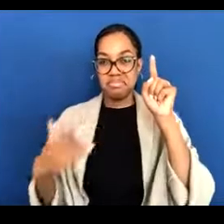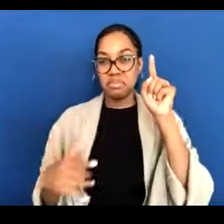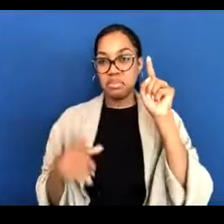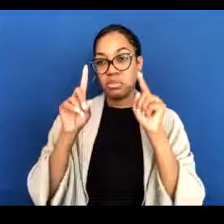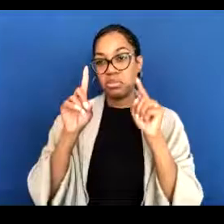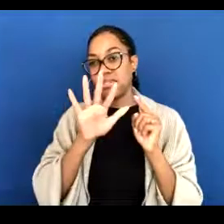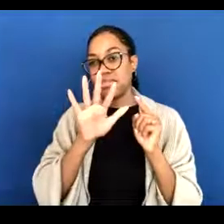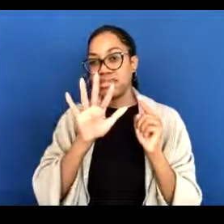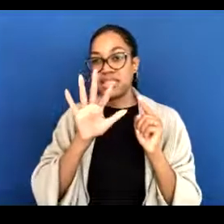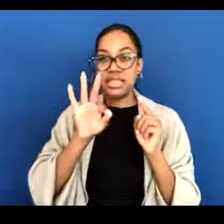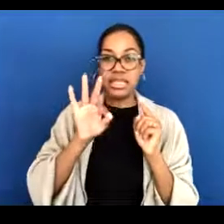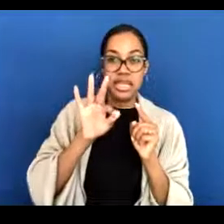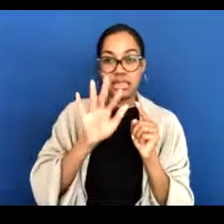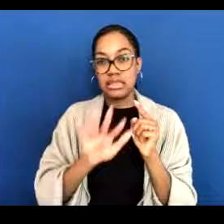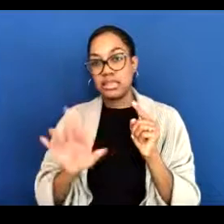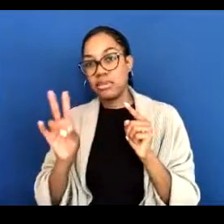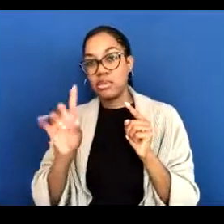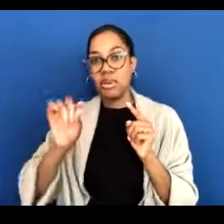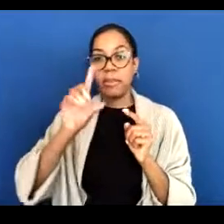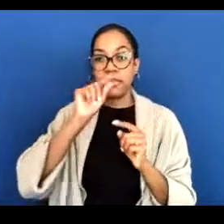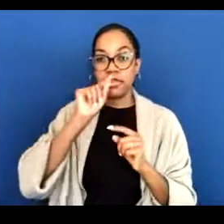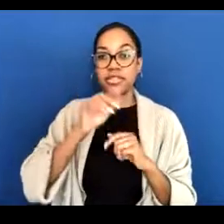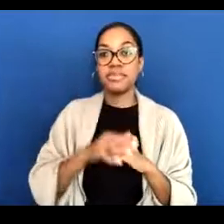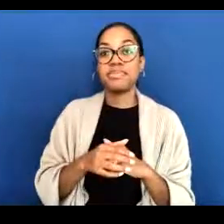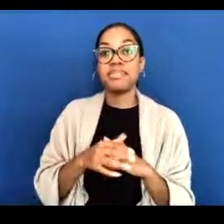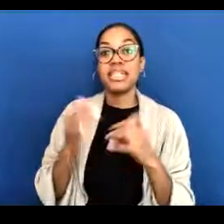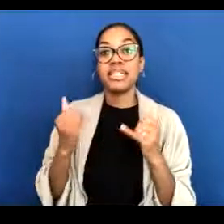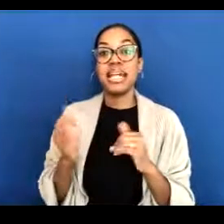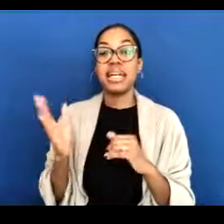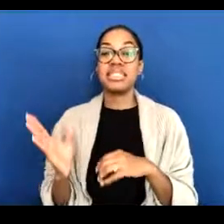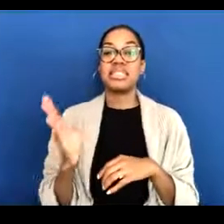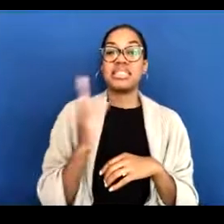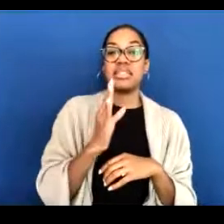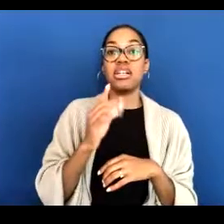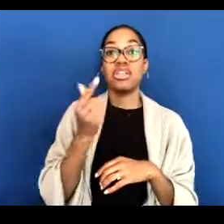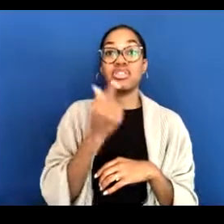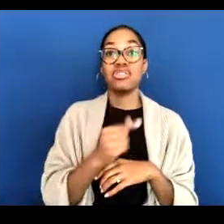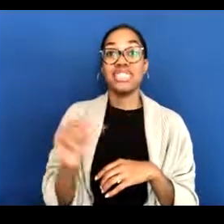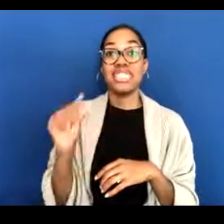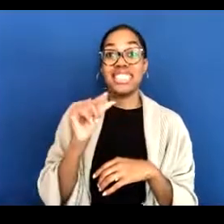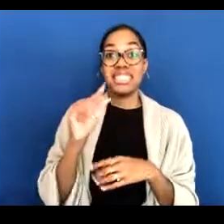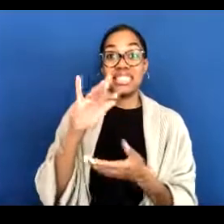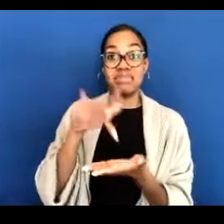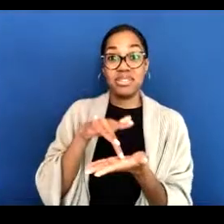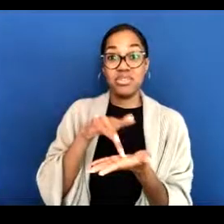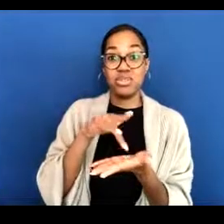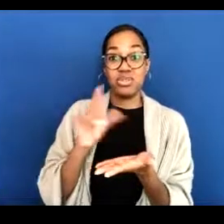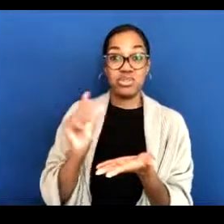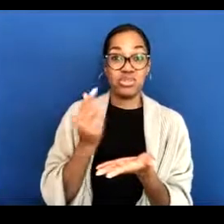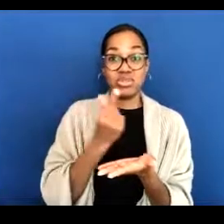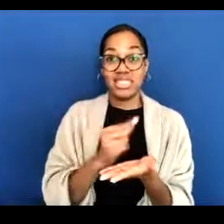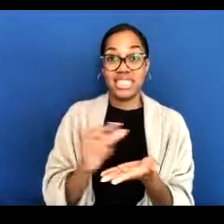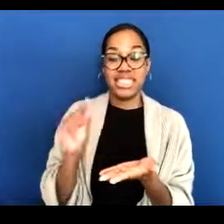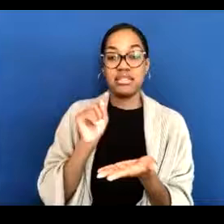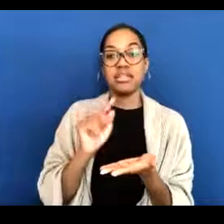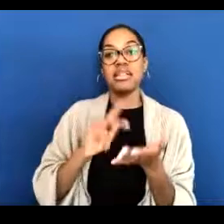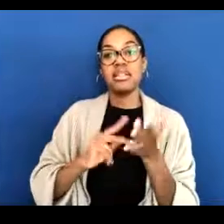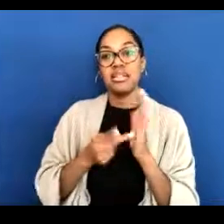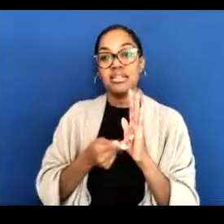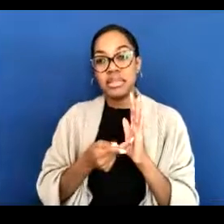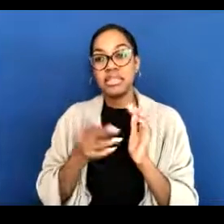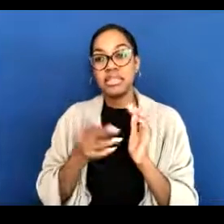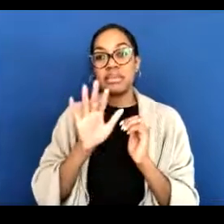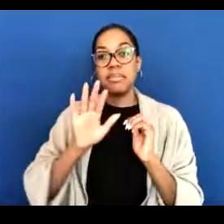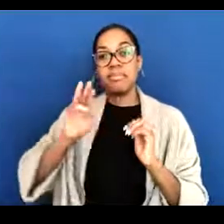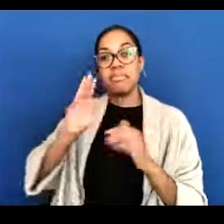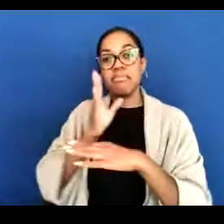Columbus County there, they would term that as heavy bird migration, 20 to 30 dBz's on our radar. That represents upwards of